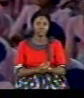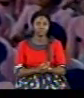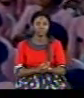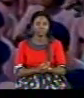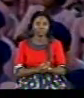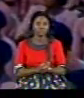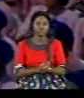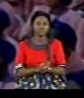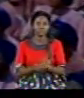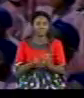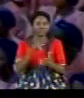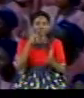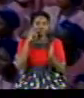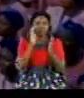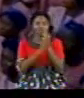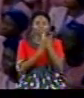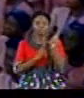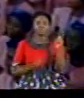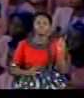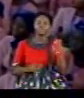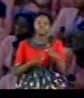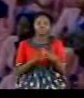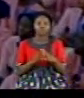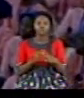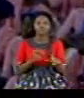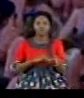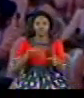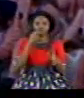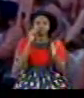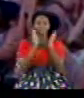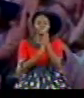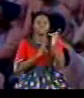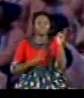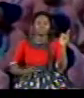Praise the Lord. Hallelujah. I said, praise the Lord.